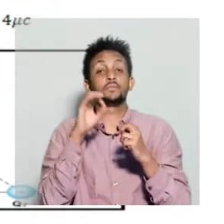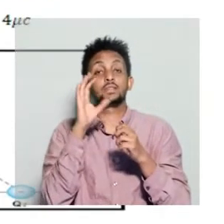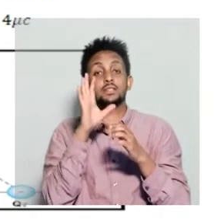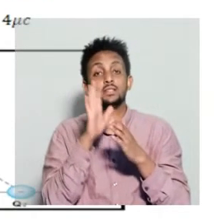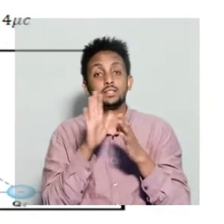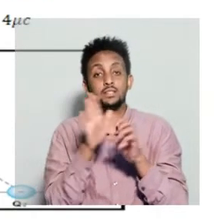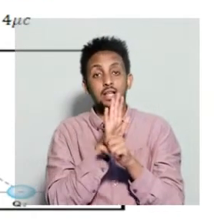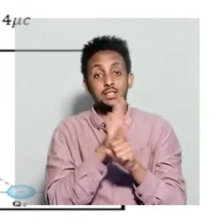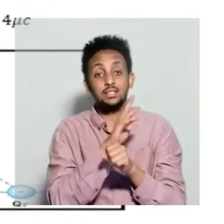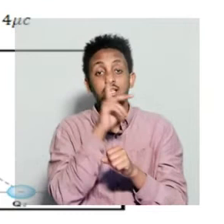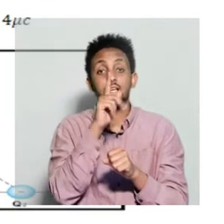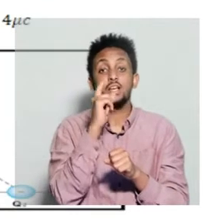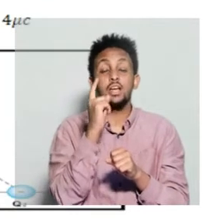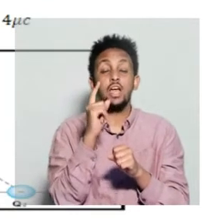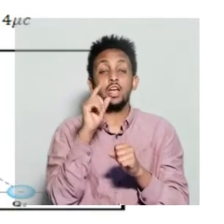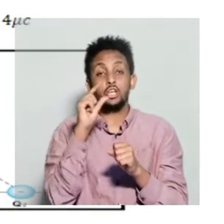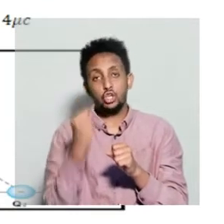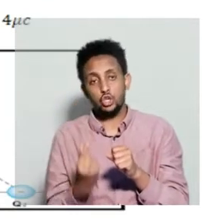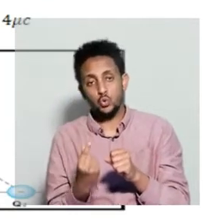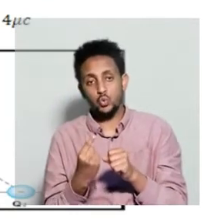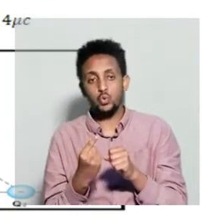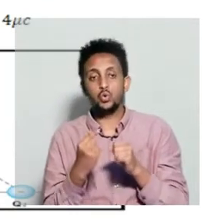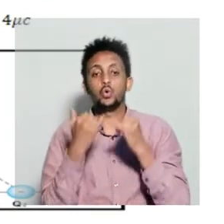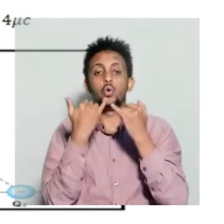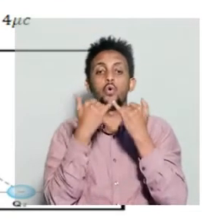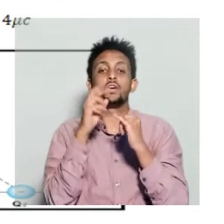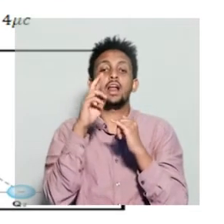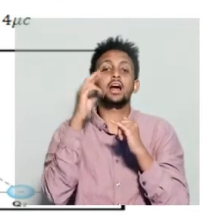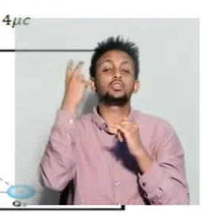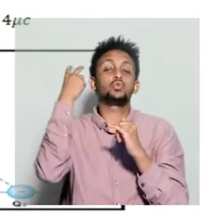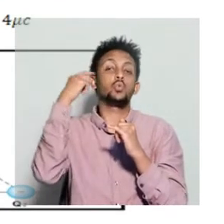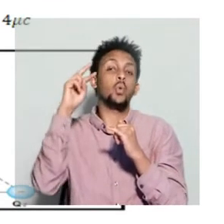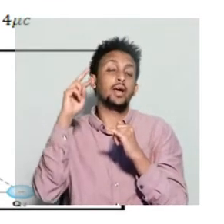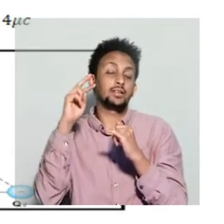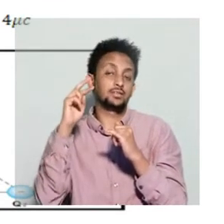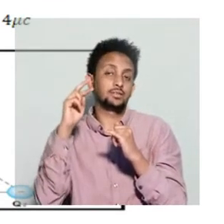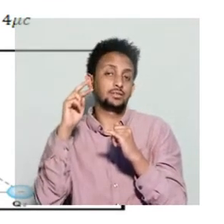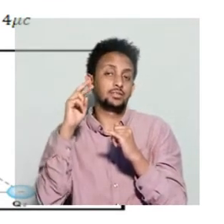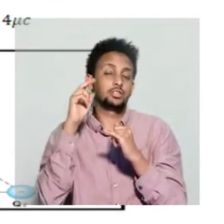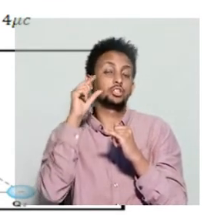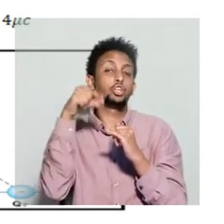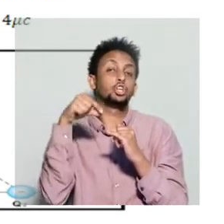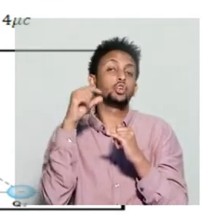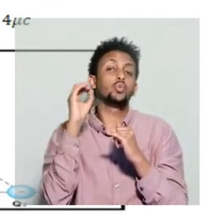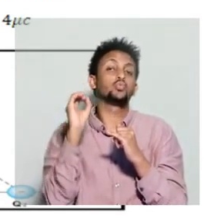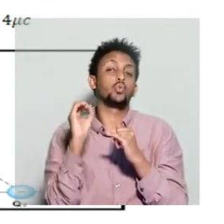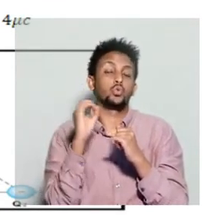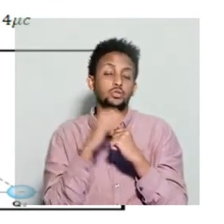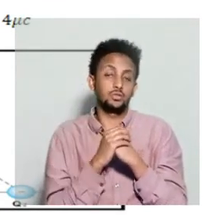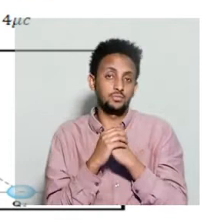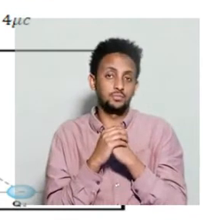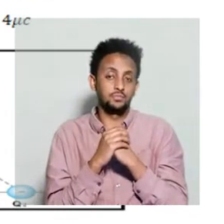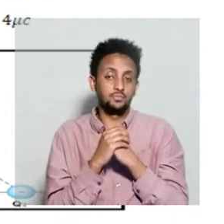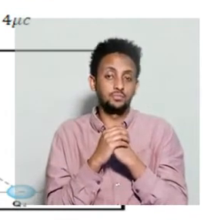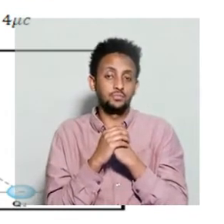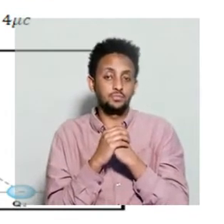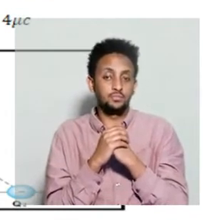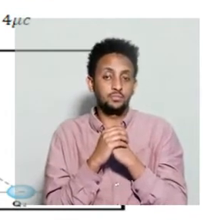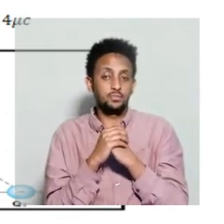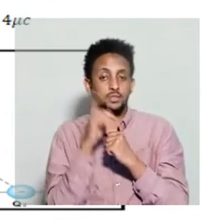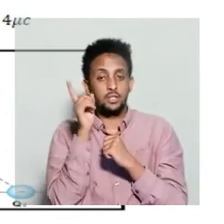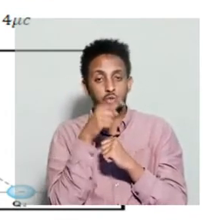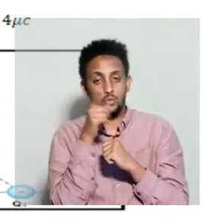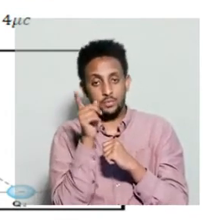as kq, the test charge q, over r squared over the test charge q naught. You can eliminate q naught here.